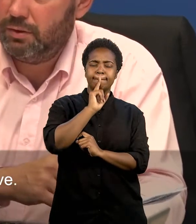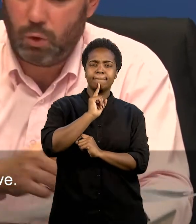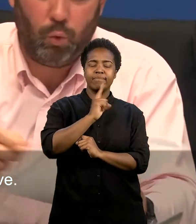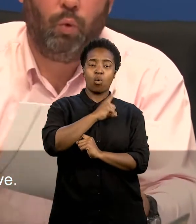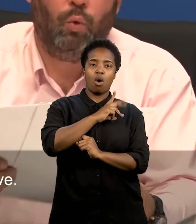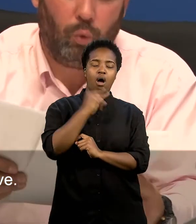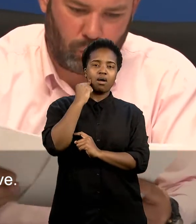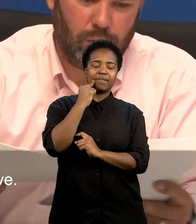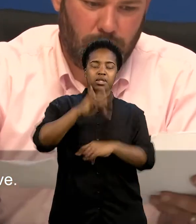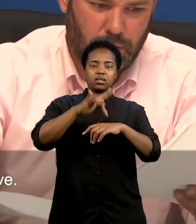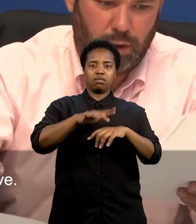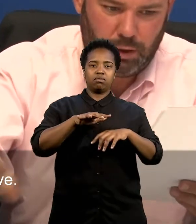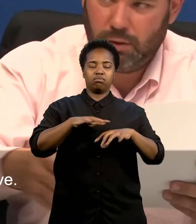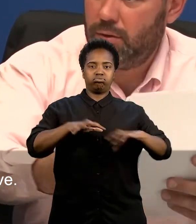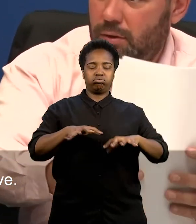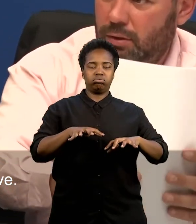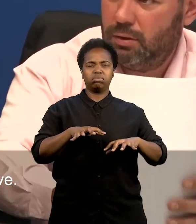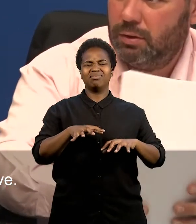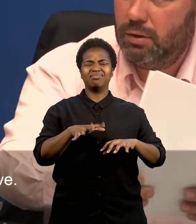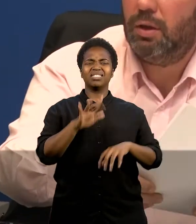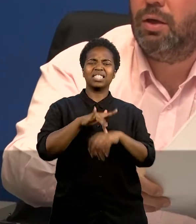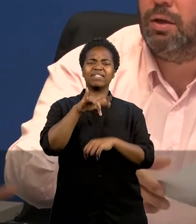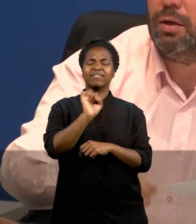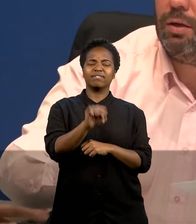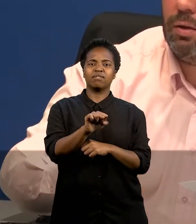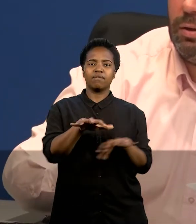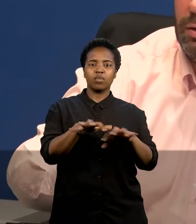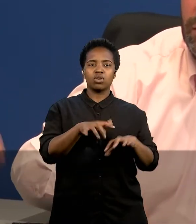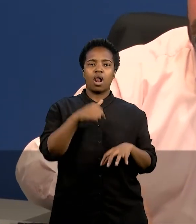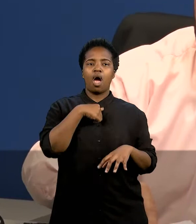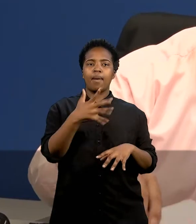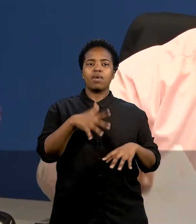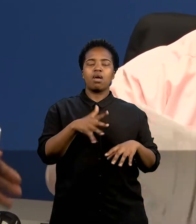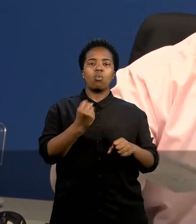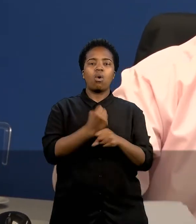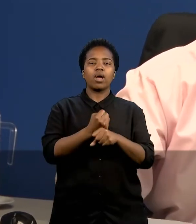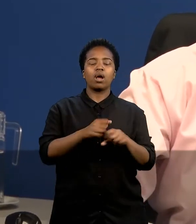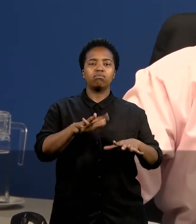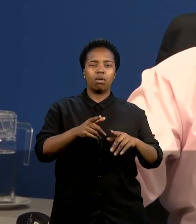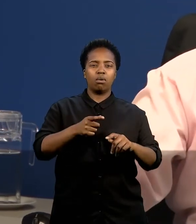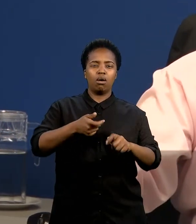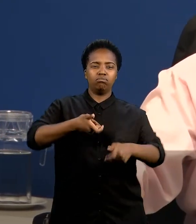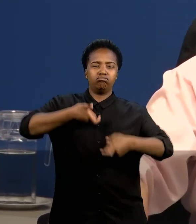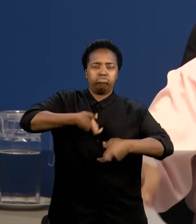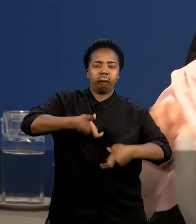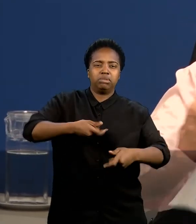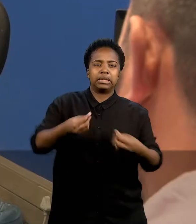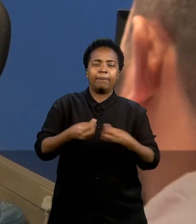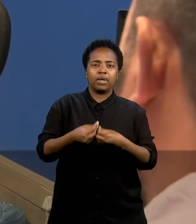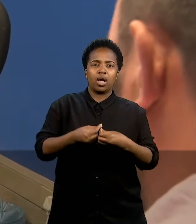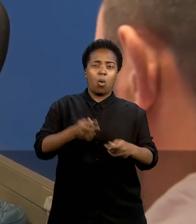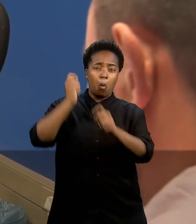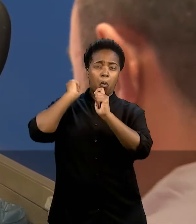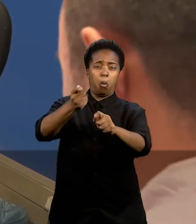be quiet, simply because deaf people are very sensitive, and vibrations like people, hammering